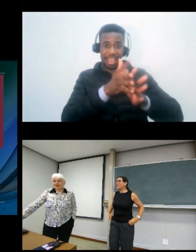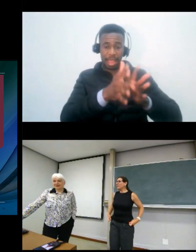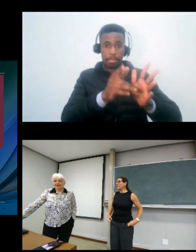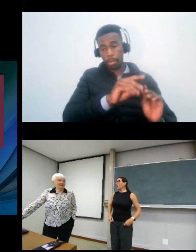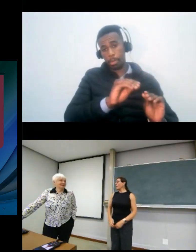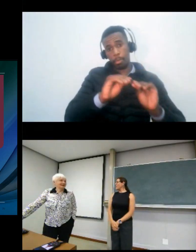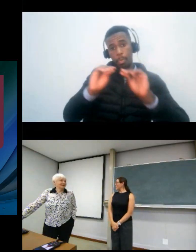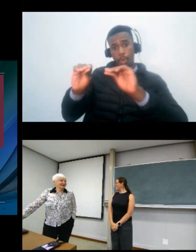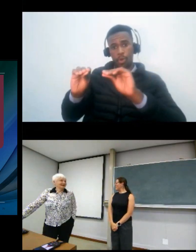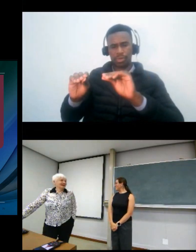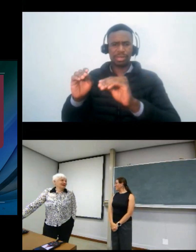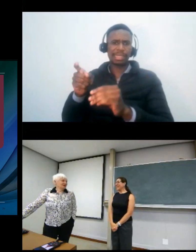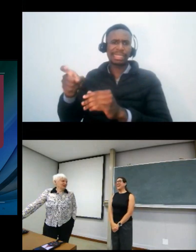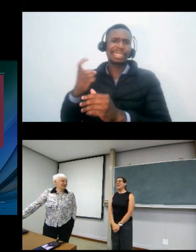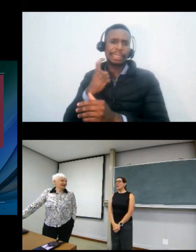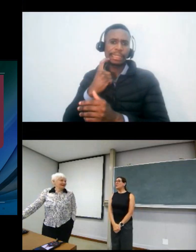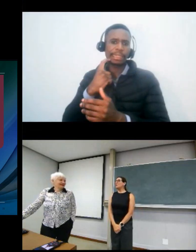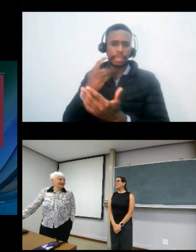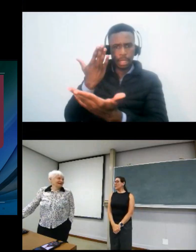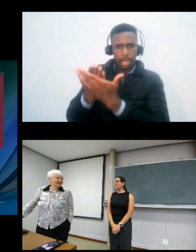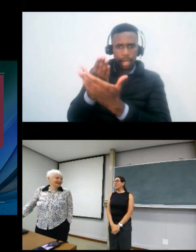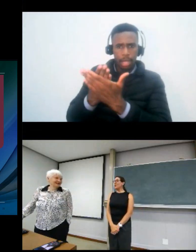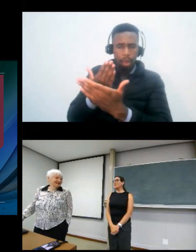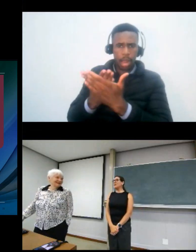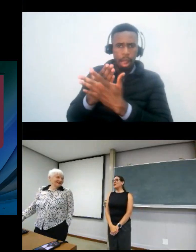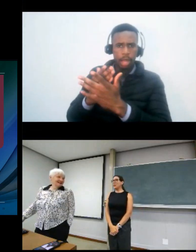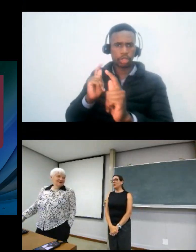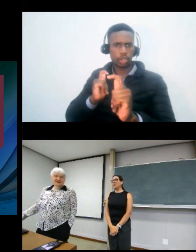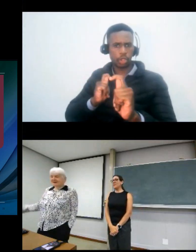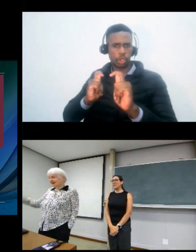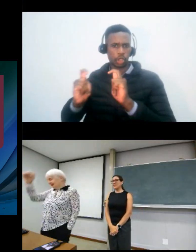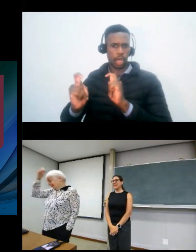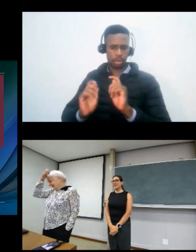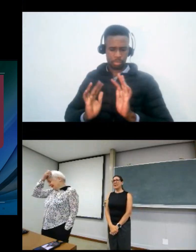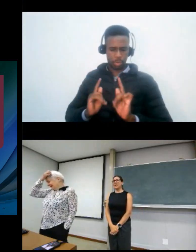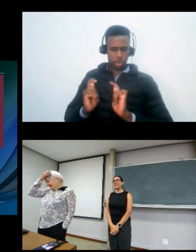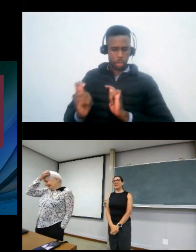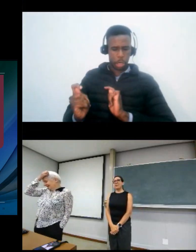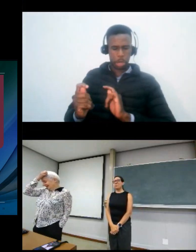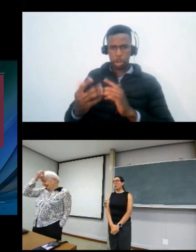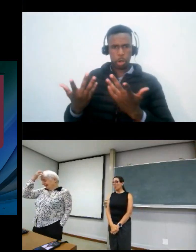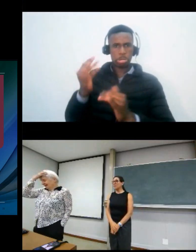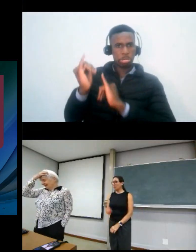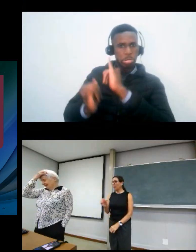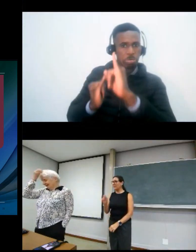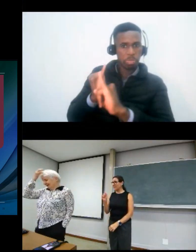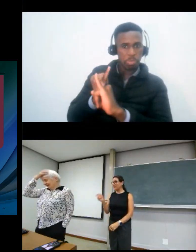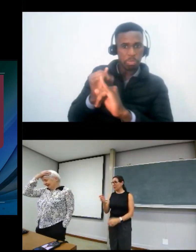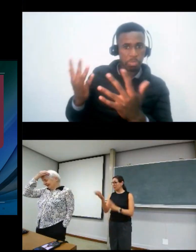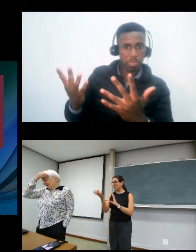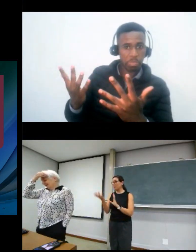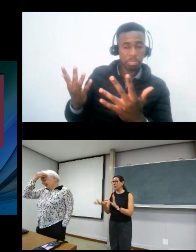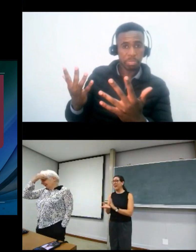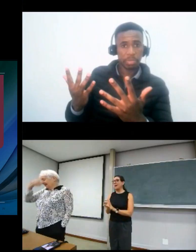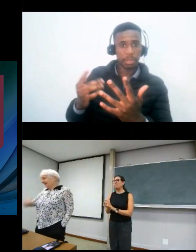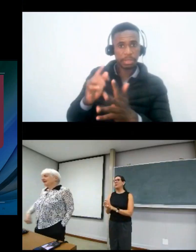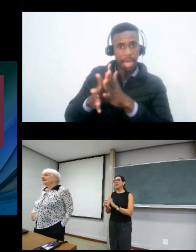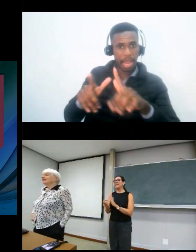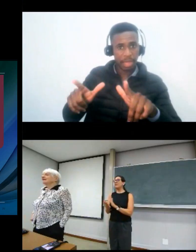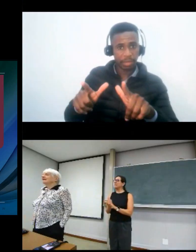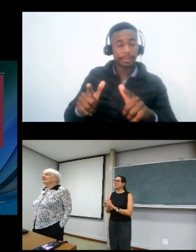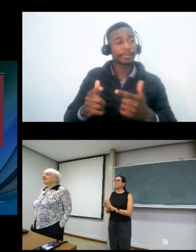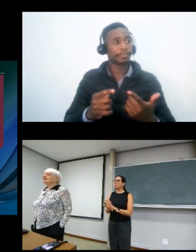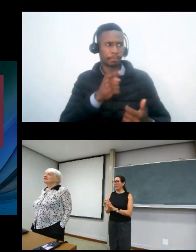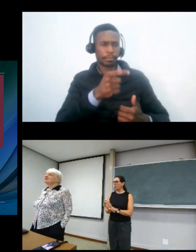or is there international basis of commonality? So this is an important point to bring